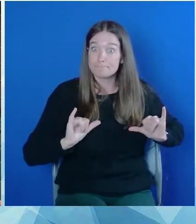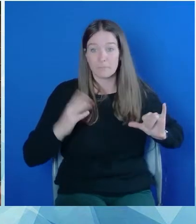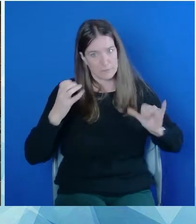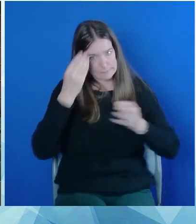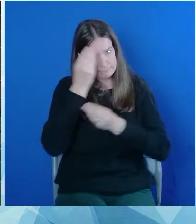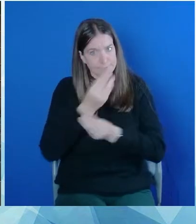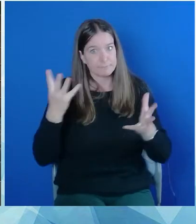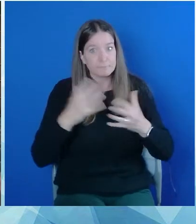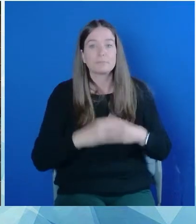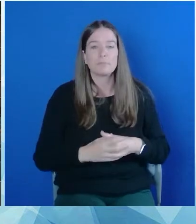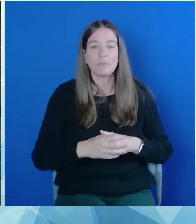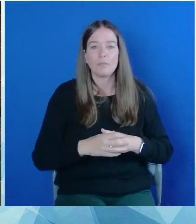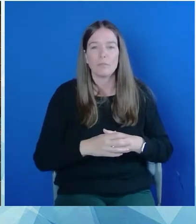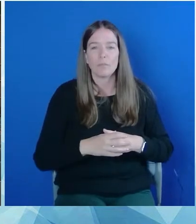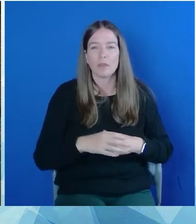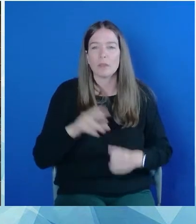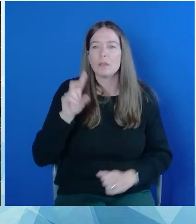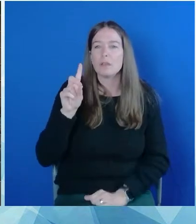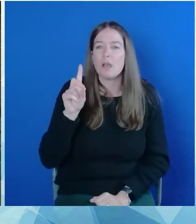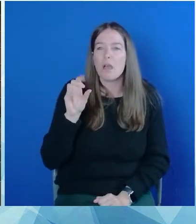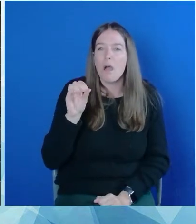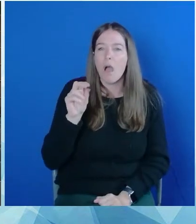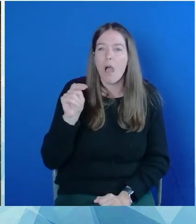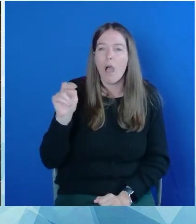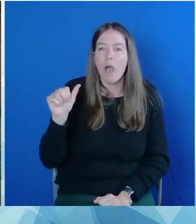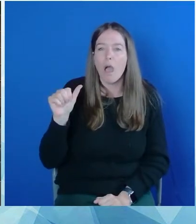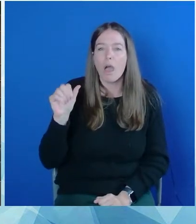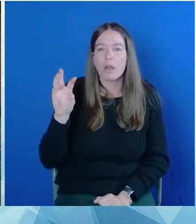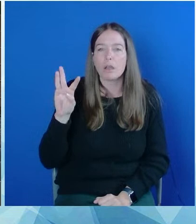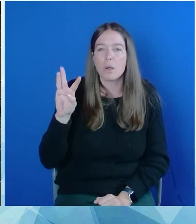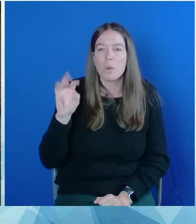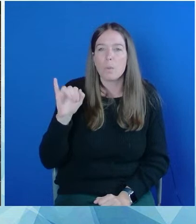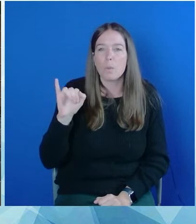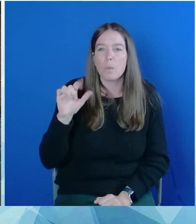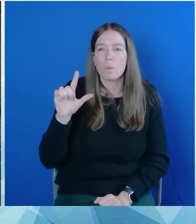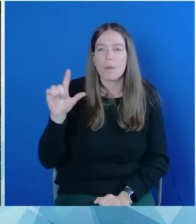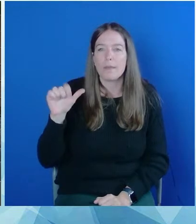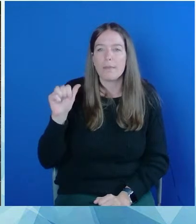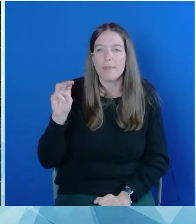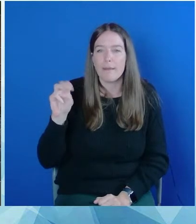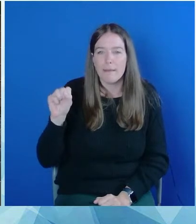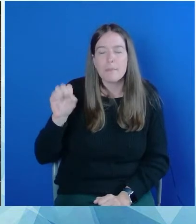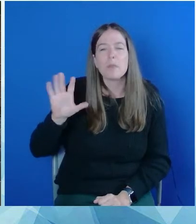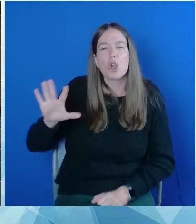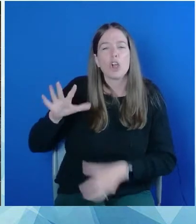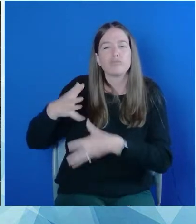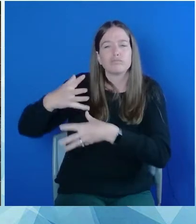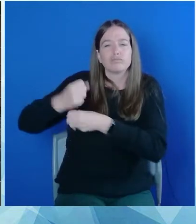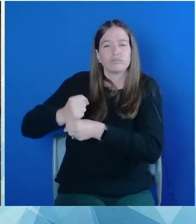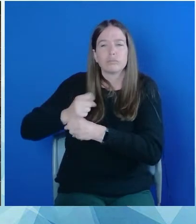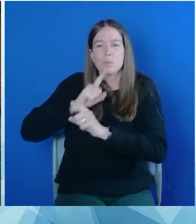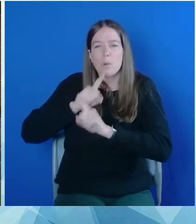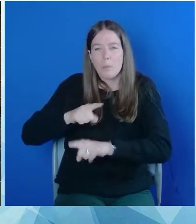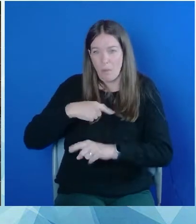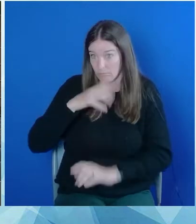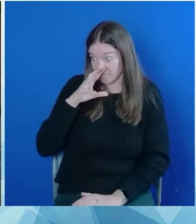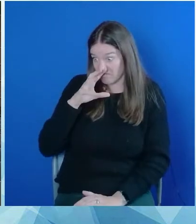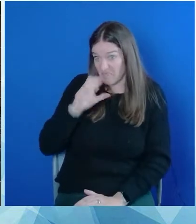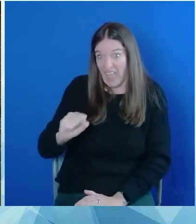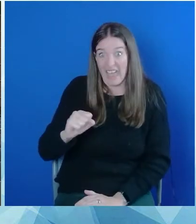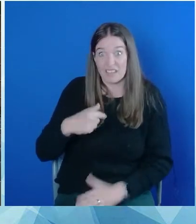This is with Miss Donna Williams and her summary report. It was very fascinating to